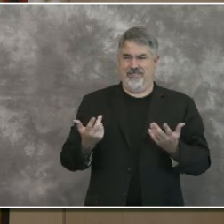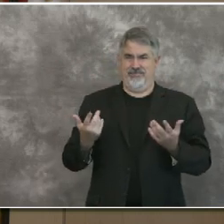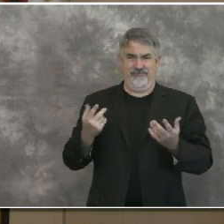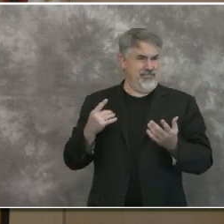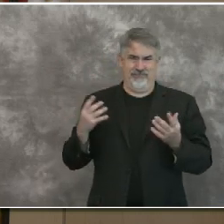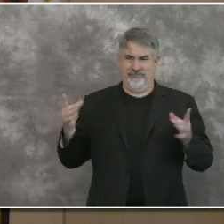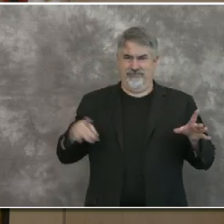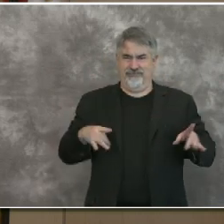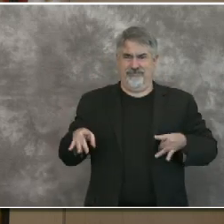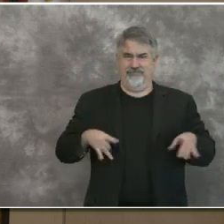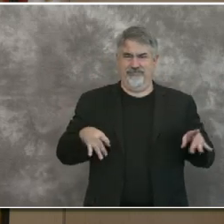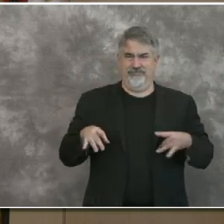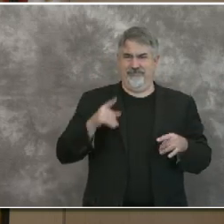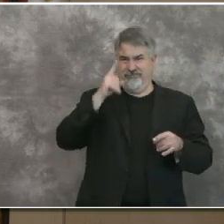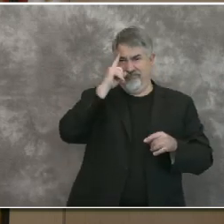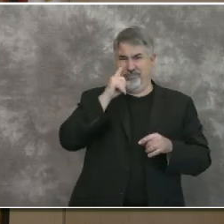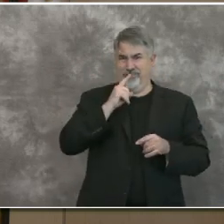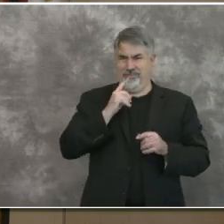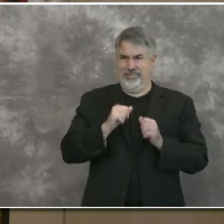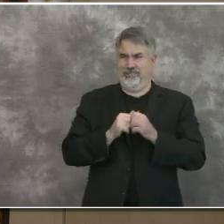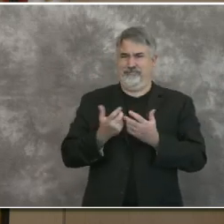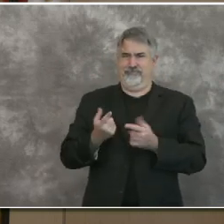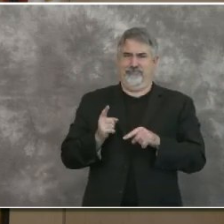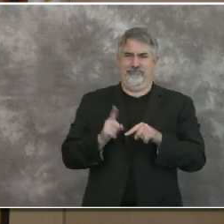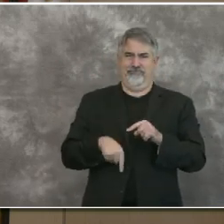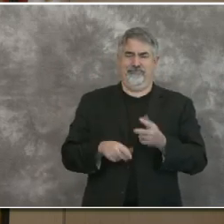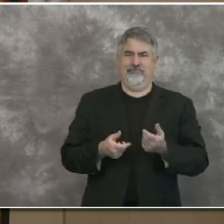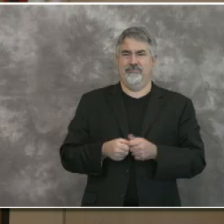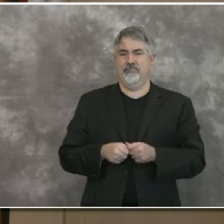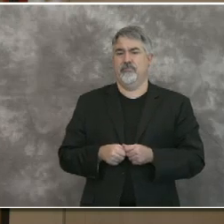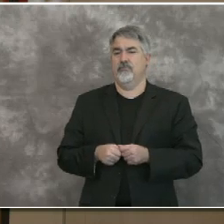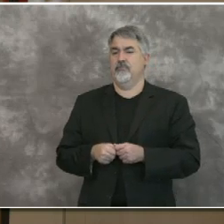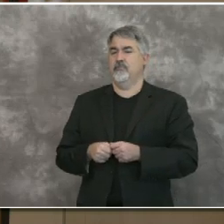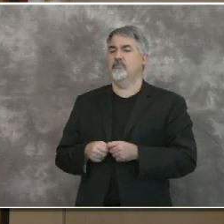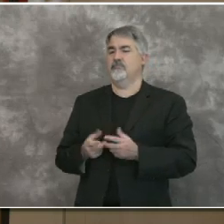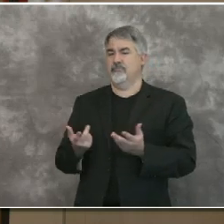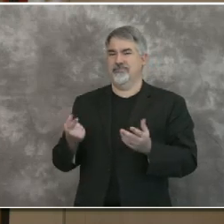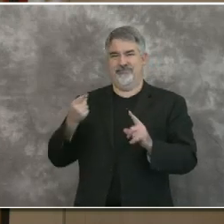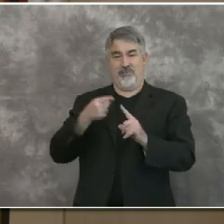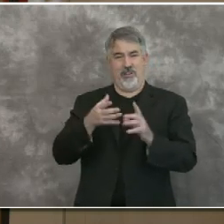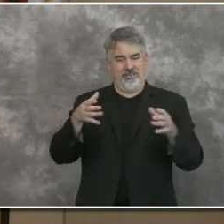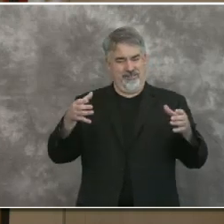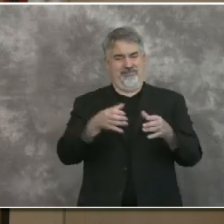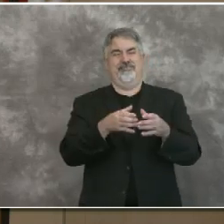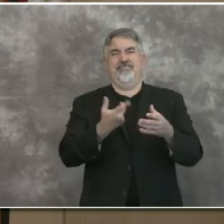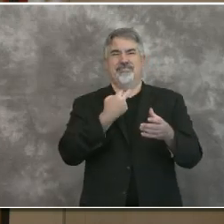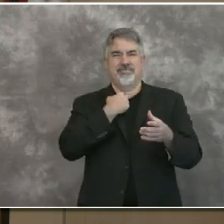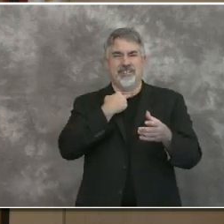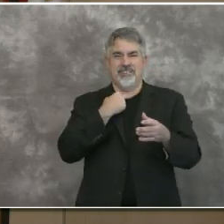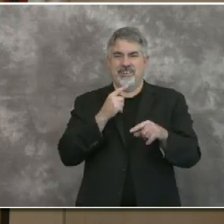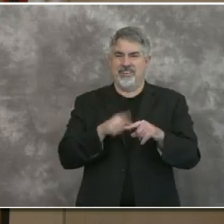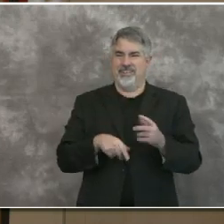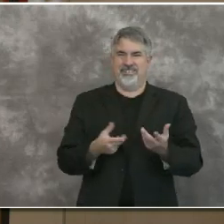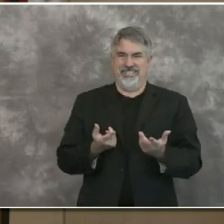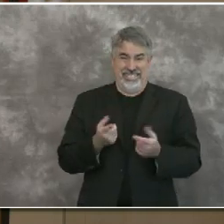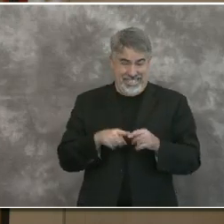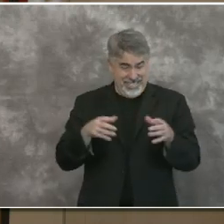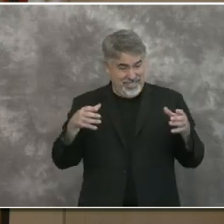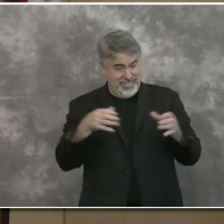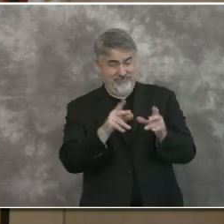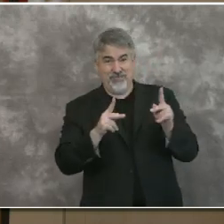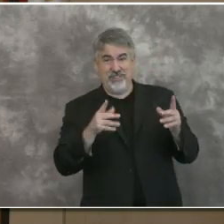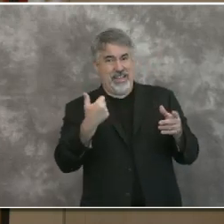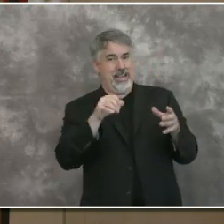bring, and this is about gathering. And again, to remind everyone, we are at